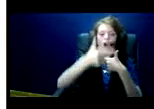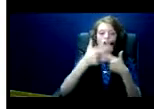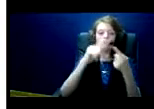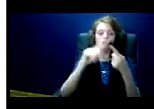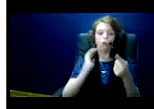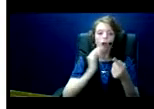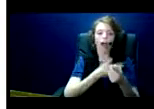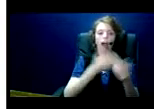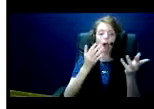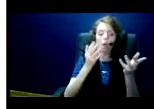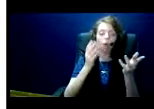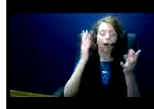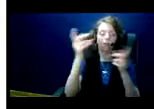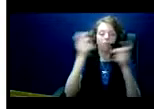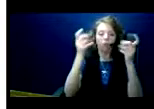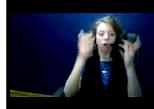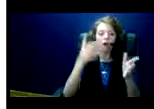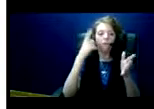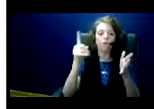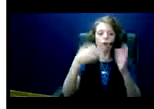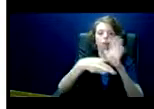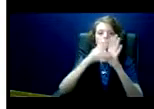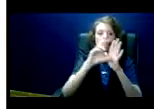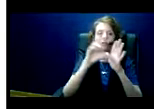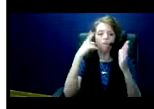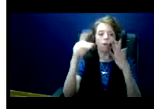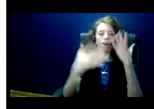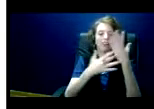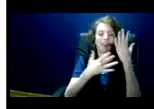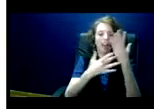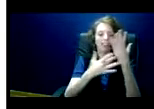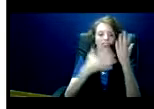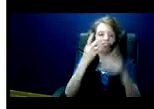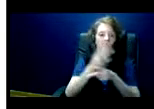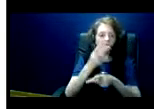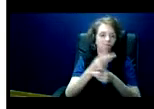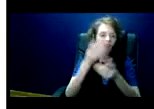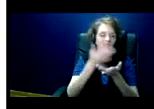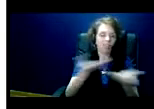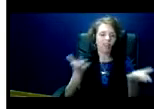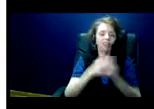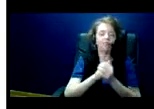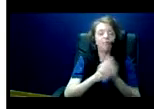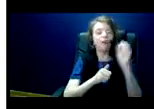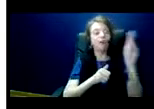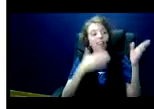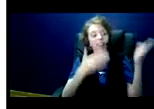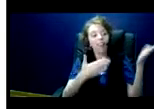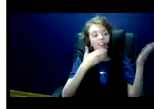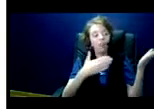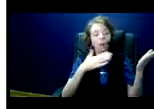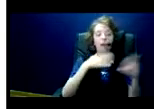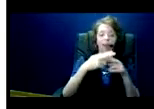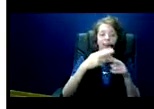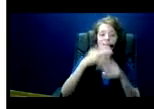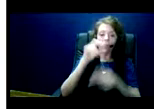producer for a brief review of some technical housekeeping items. Thank you, Sheila. My name is Susan Zahl, and